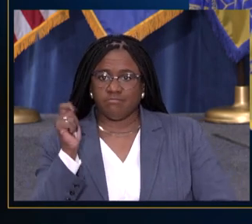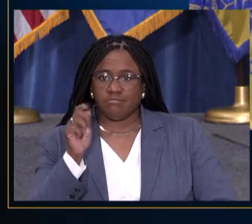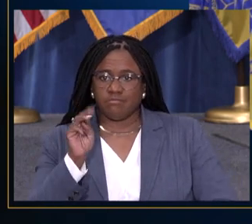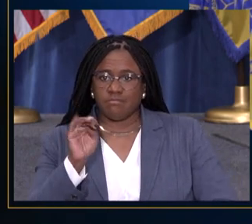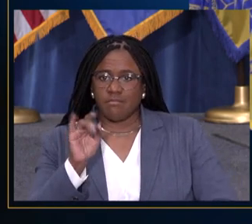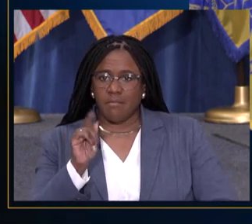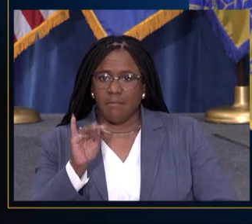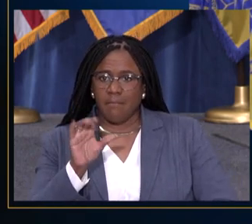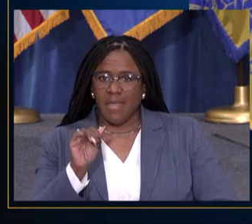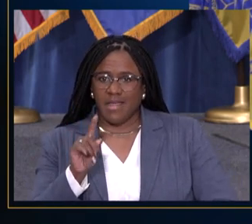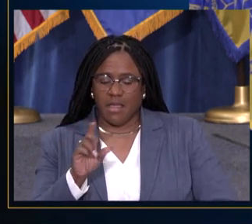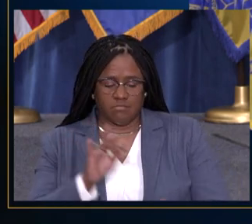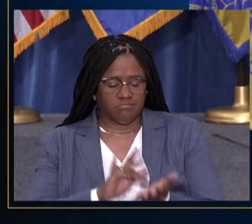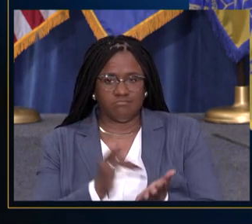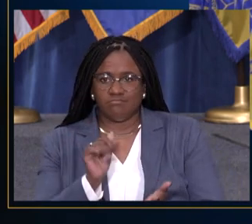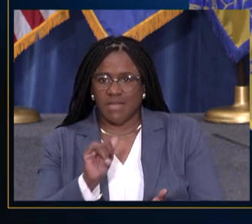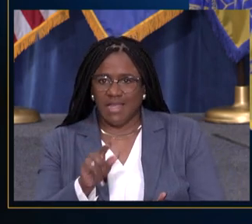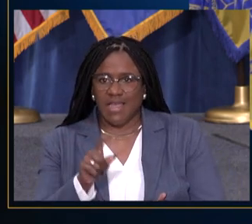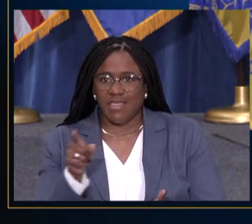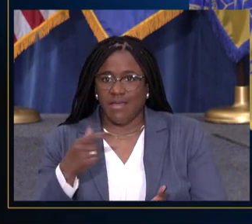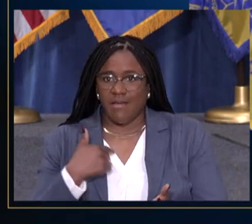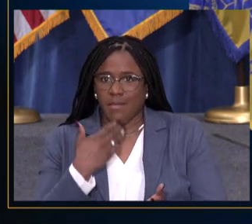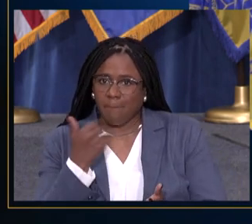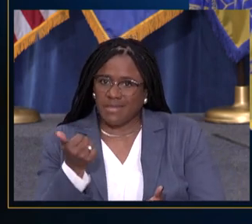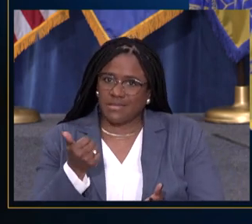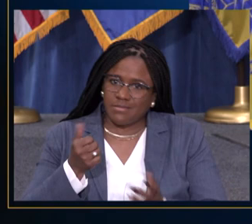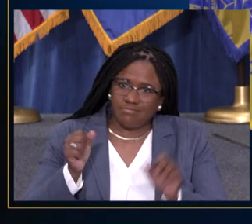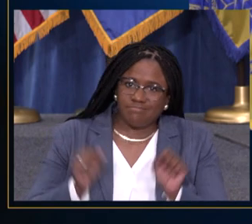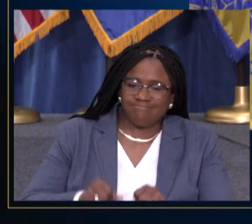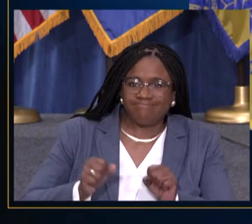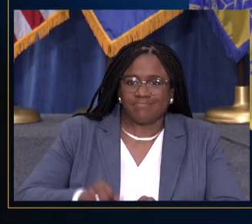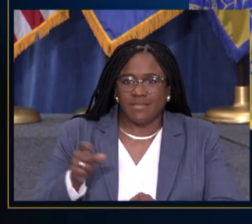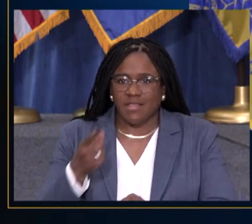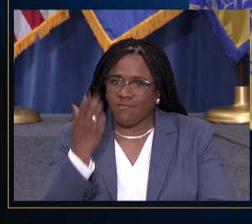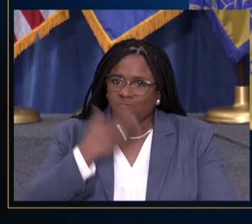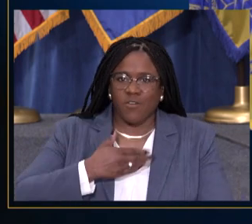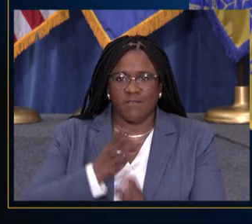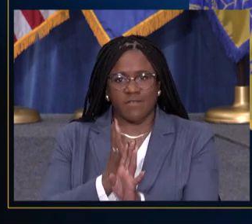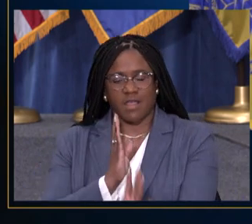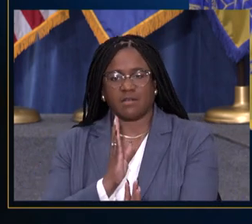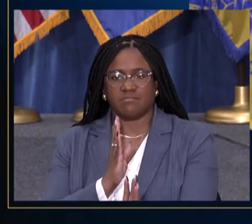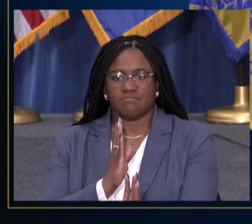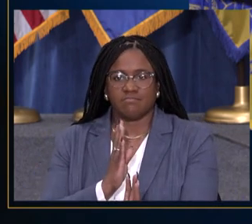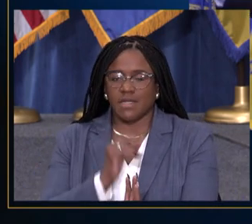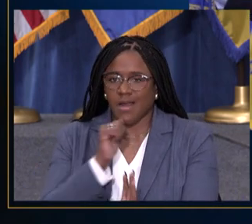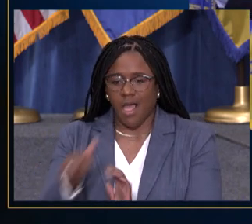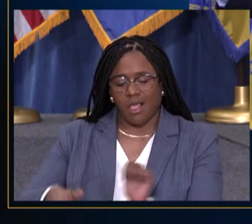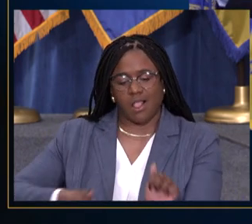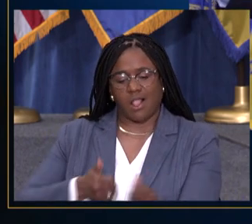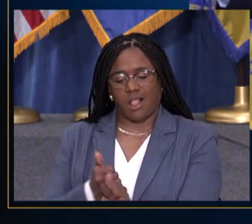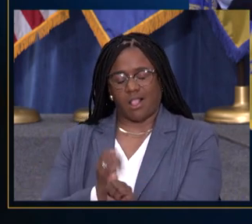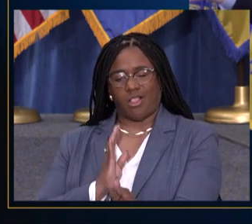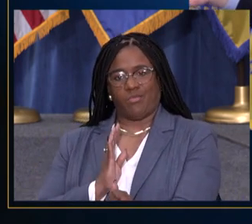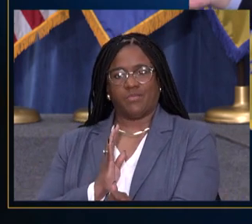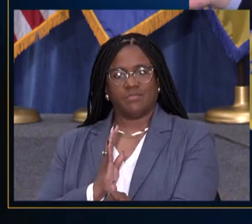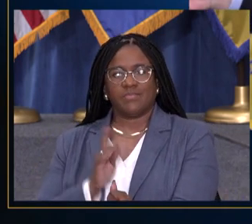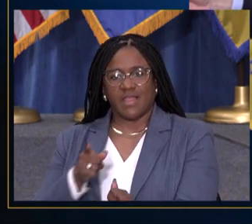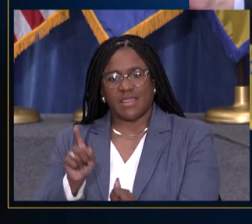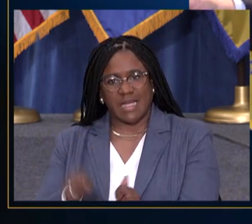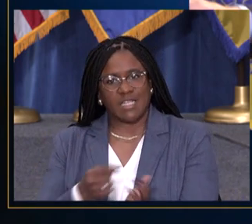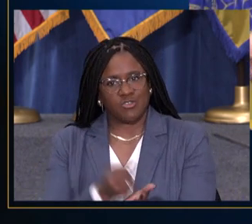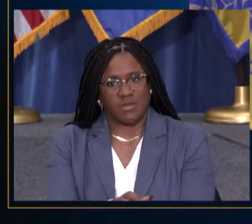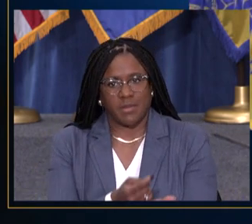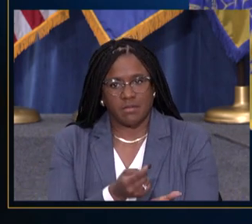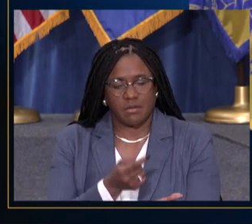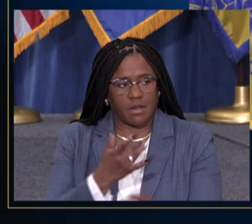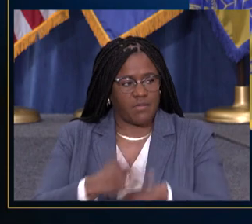get them the best deal possible and let them know that they'll be at the front of the line, not at the back, to get the treatment that's